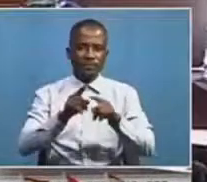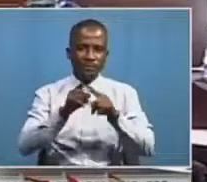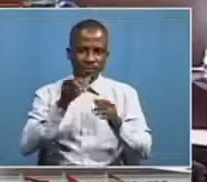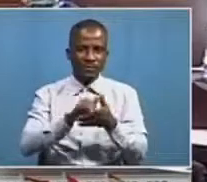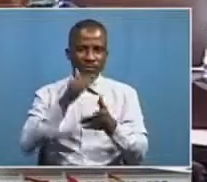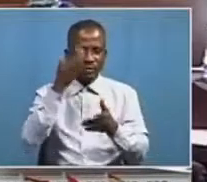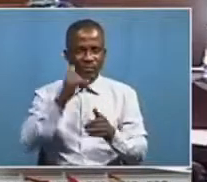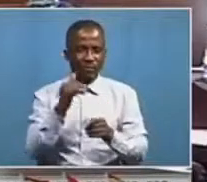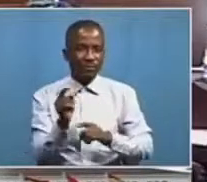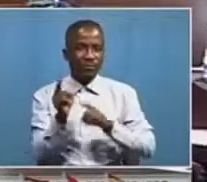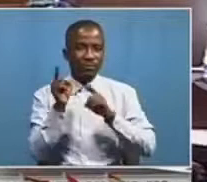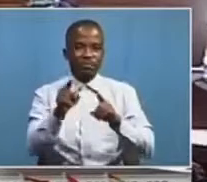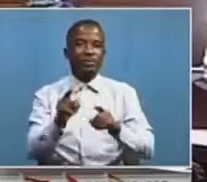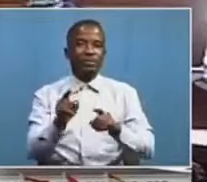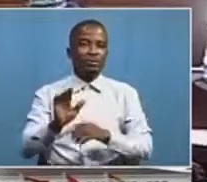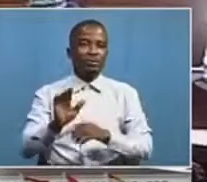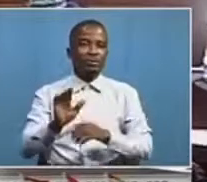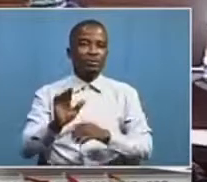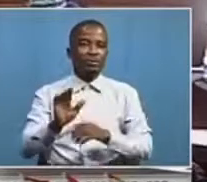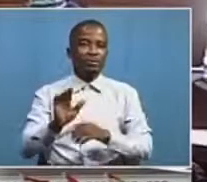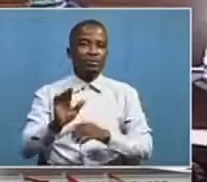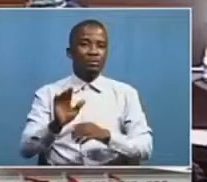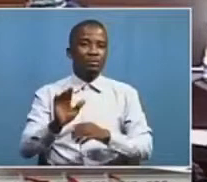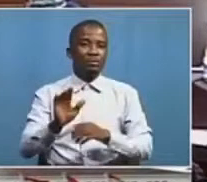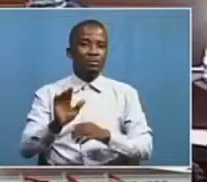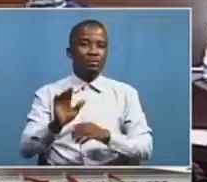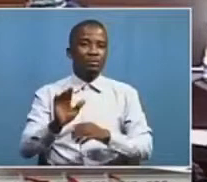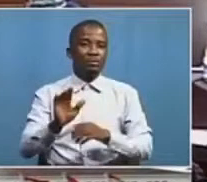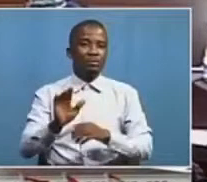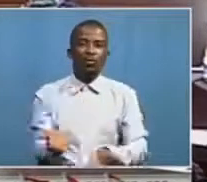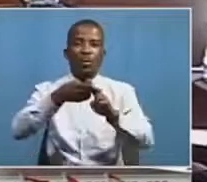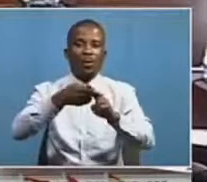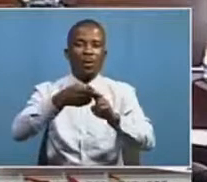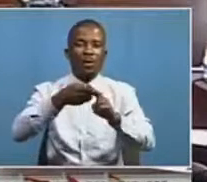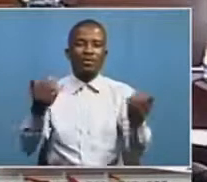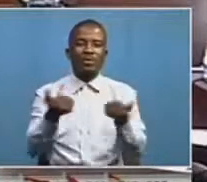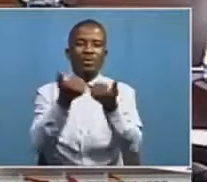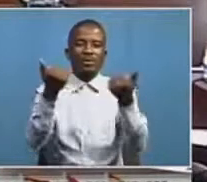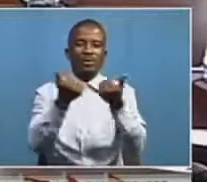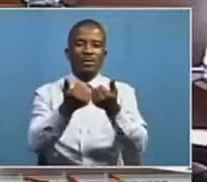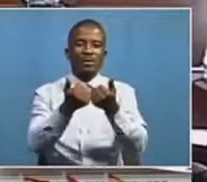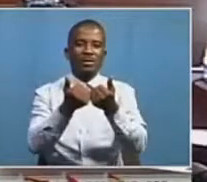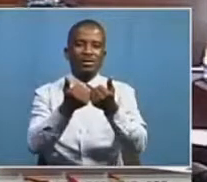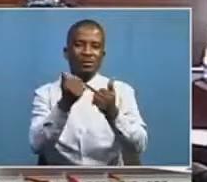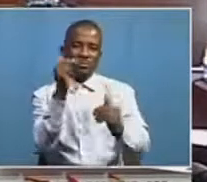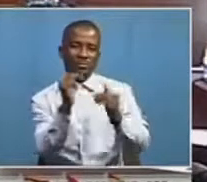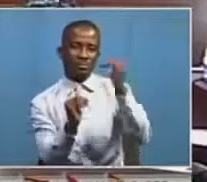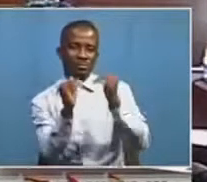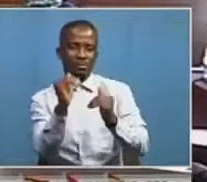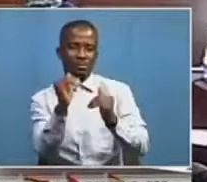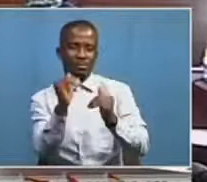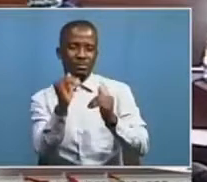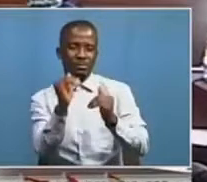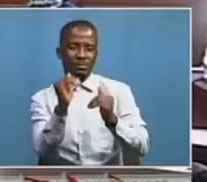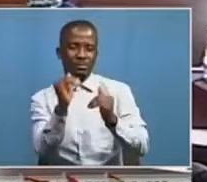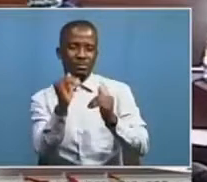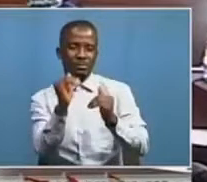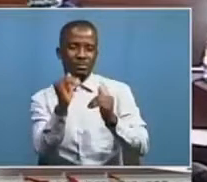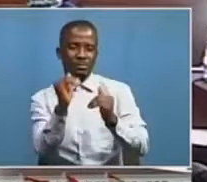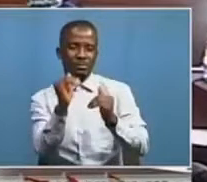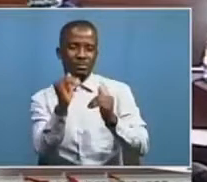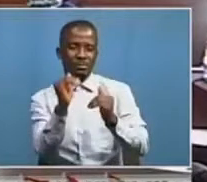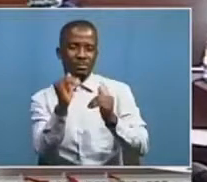why in his testimony, he did not provide any data to correspondent. His assertion was that the figures